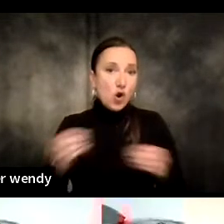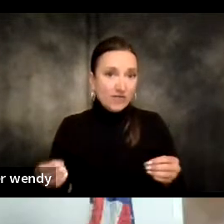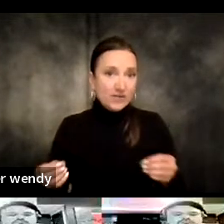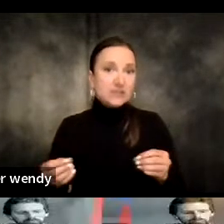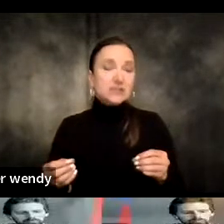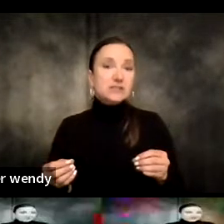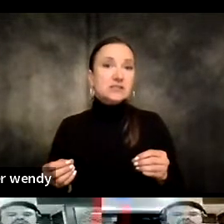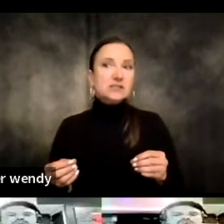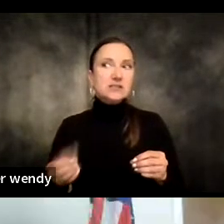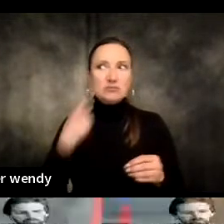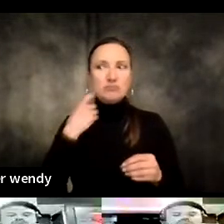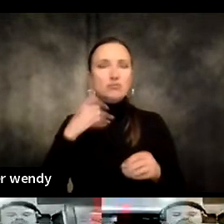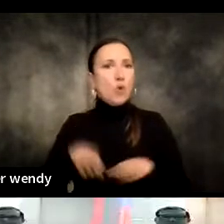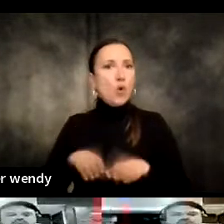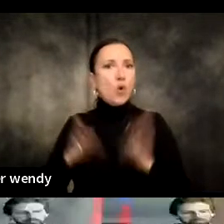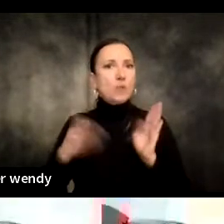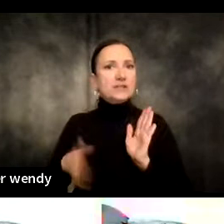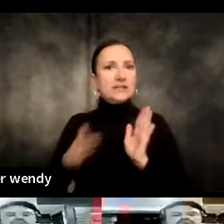reopened in